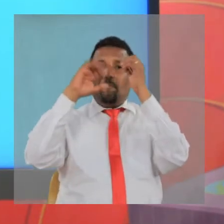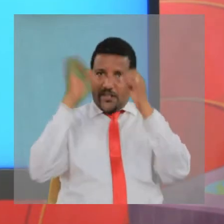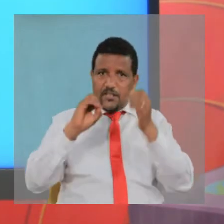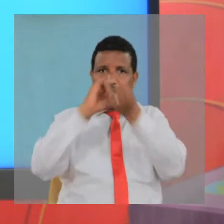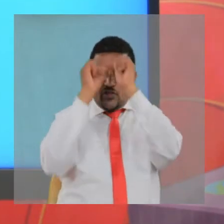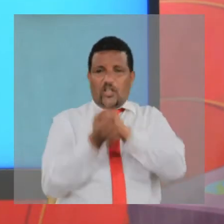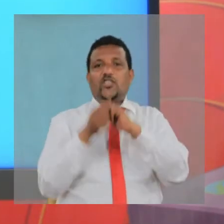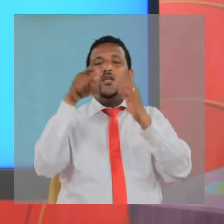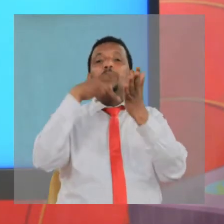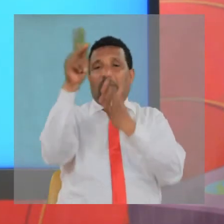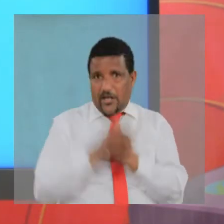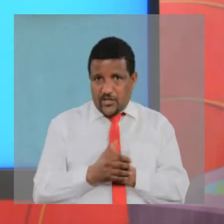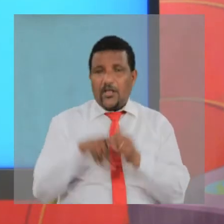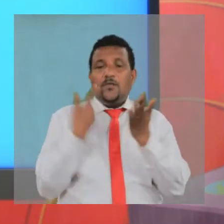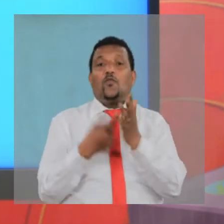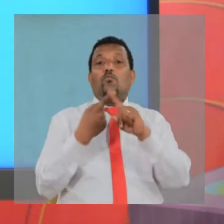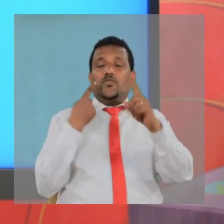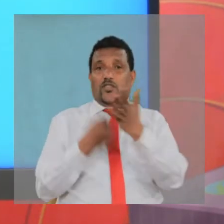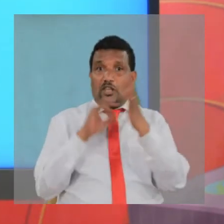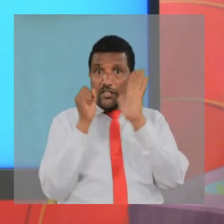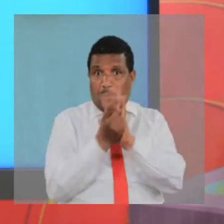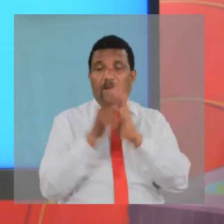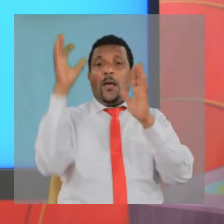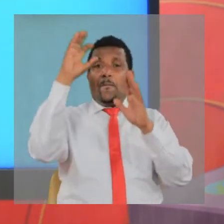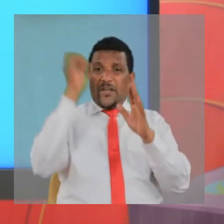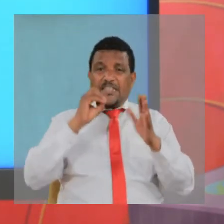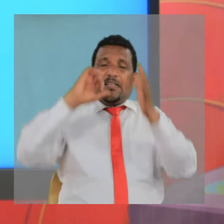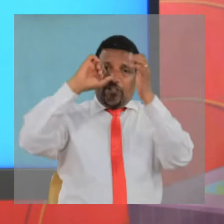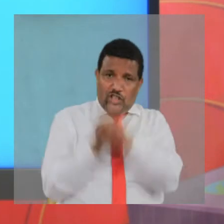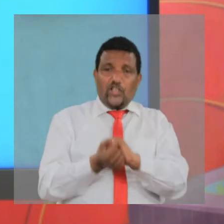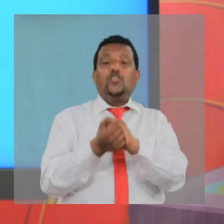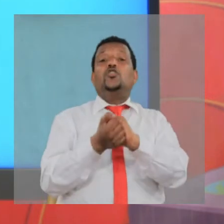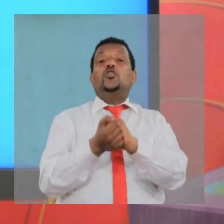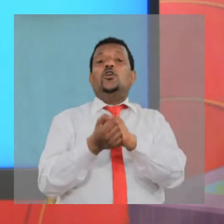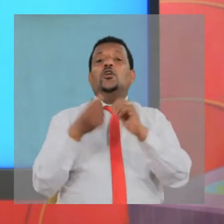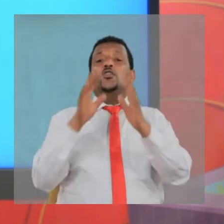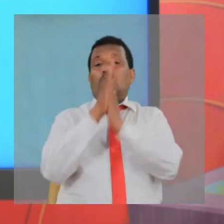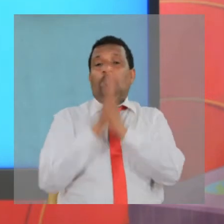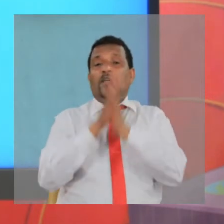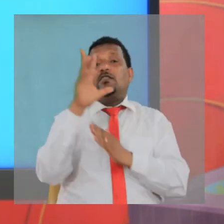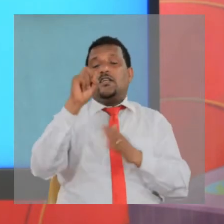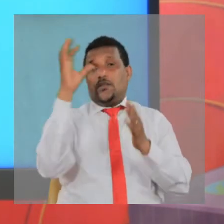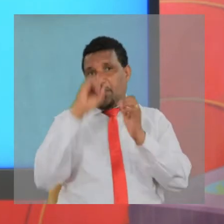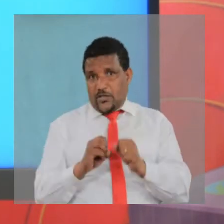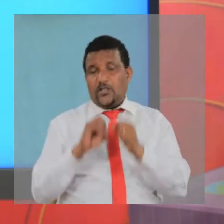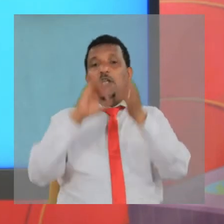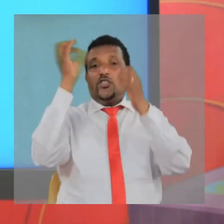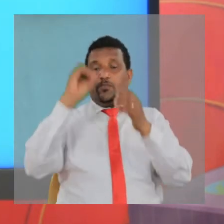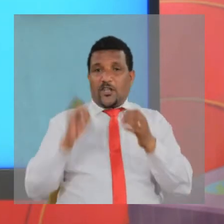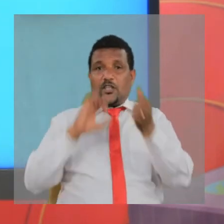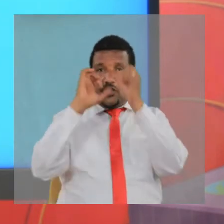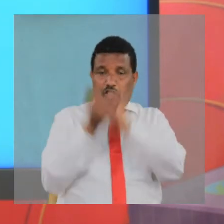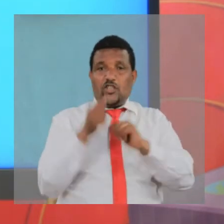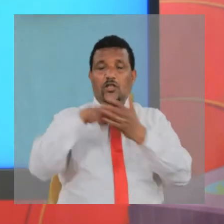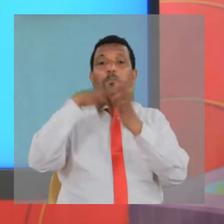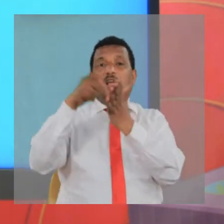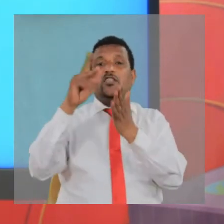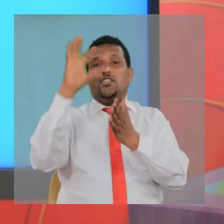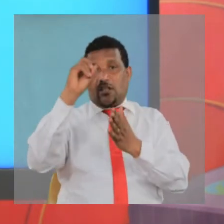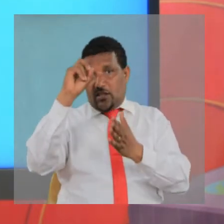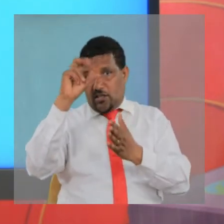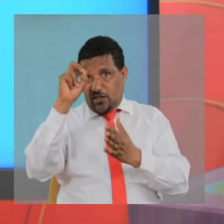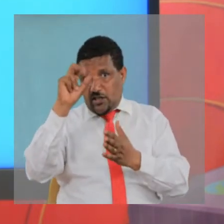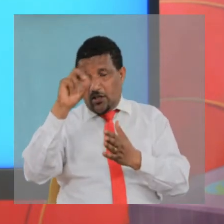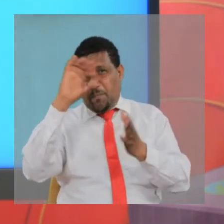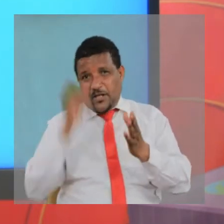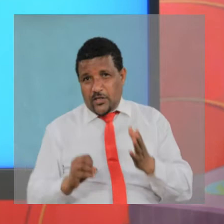price. And from this example, the percentage change in quantity demanded is 30% and the percentage change in price is 30%. When